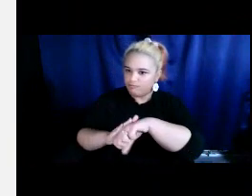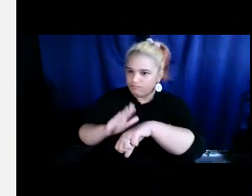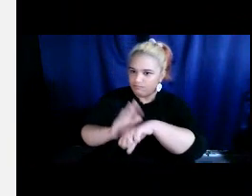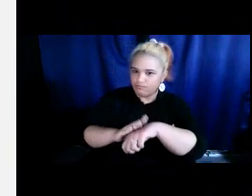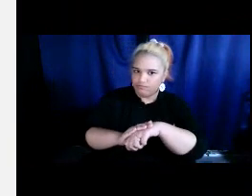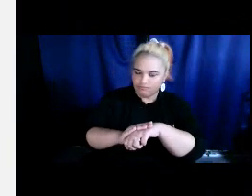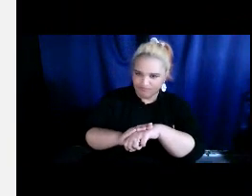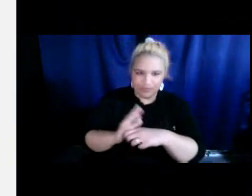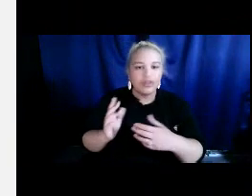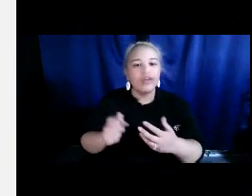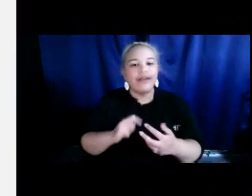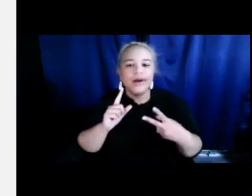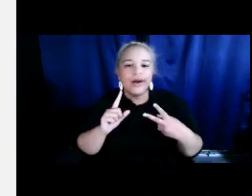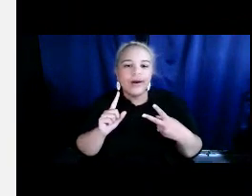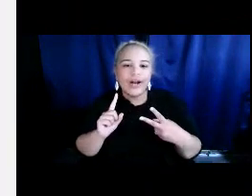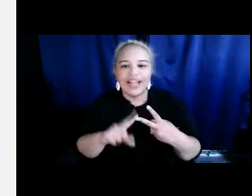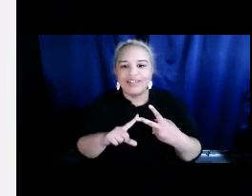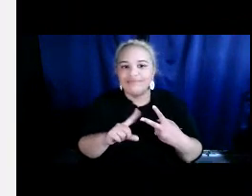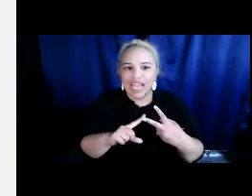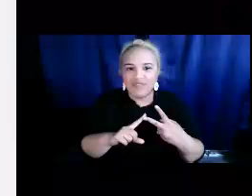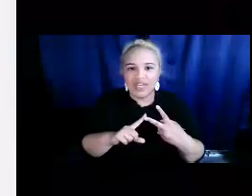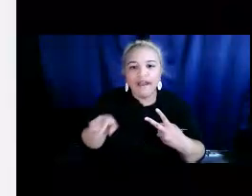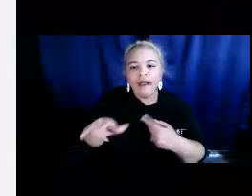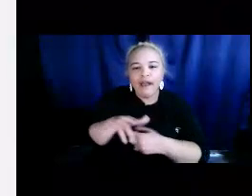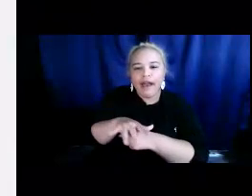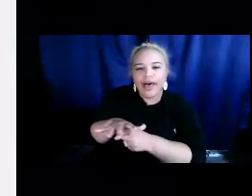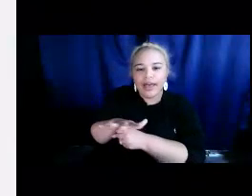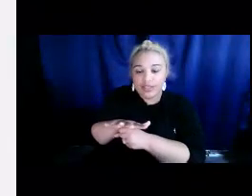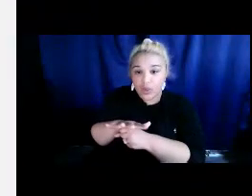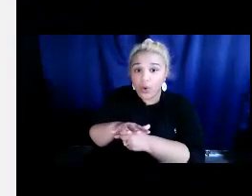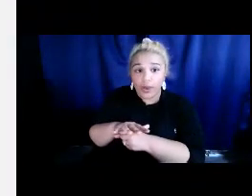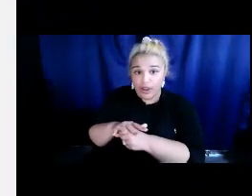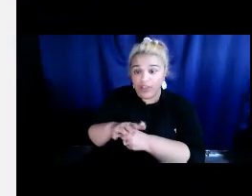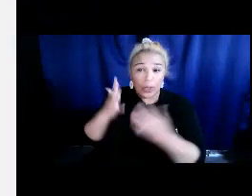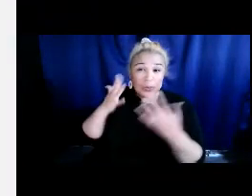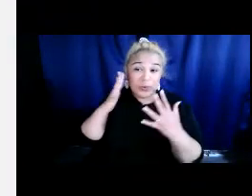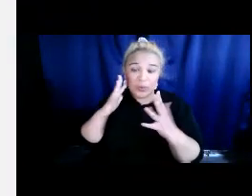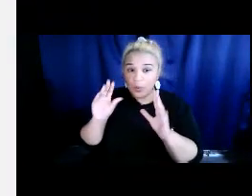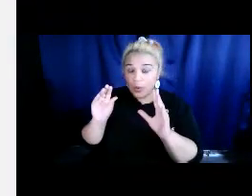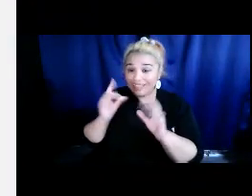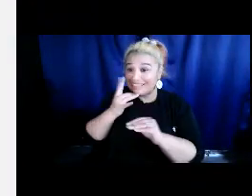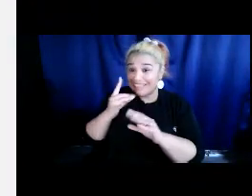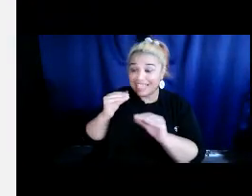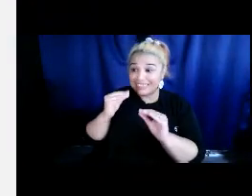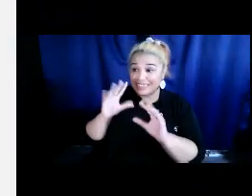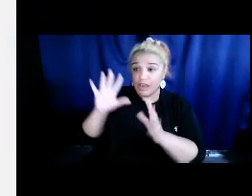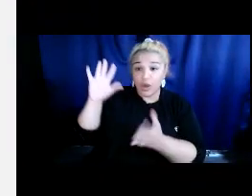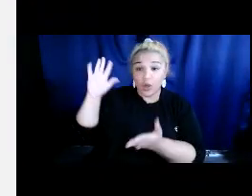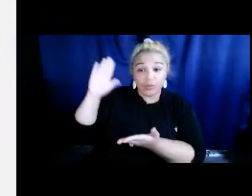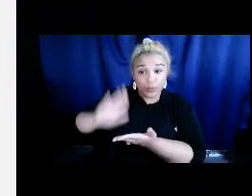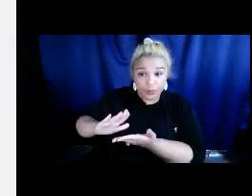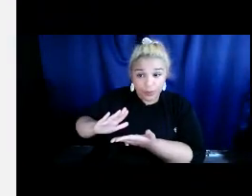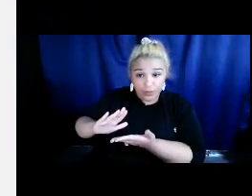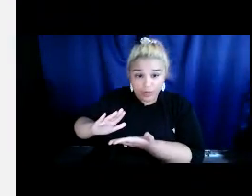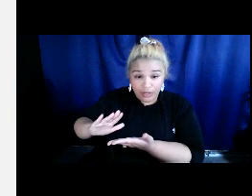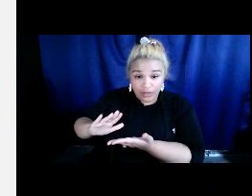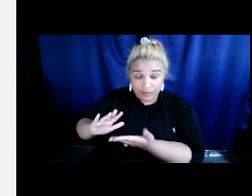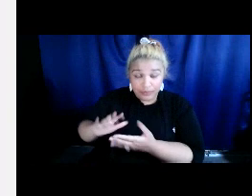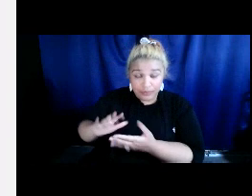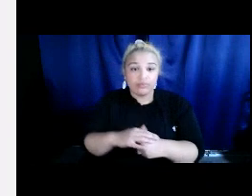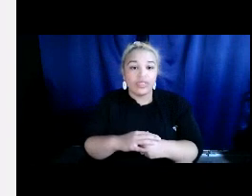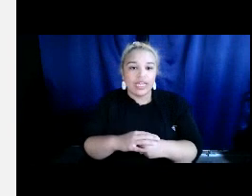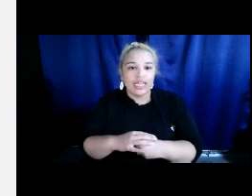with bright or changing lights, sections with natural light, areas with low or subdued lighting, crowded